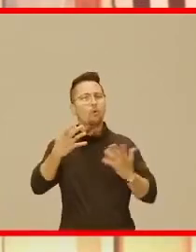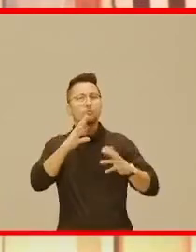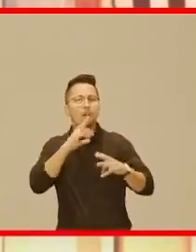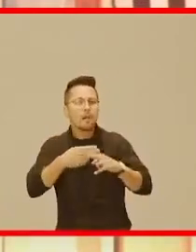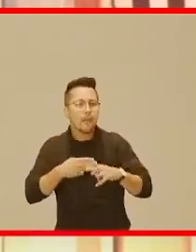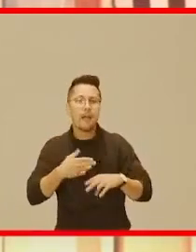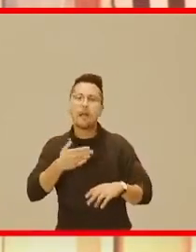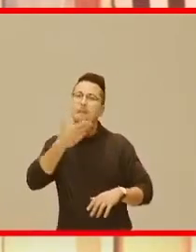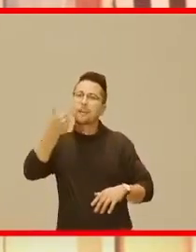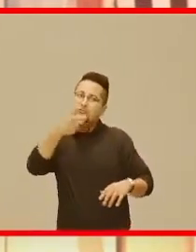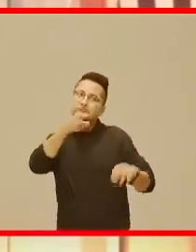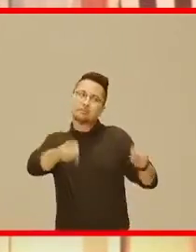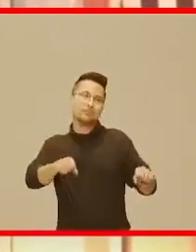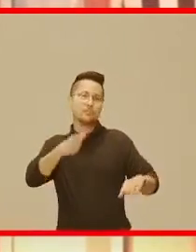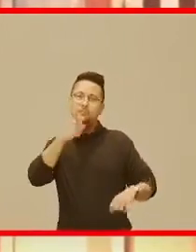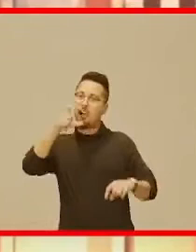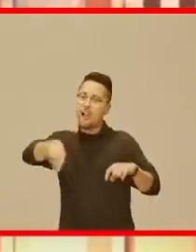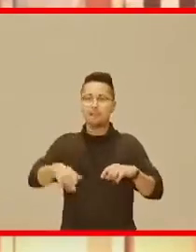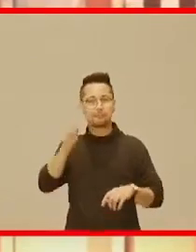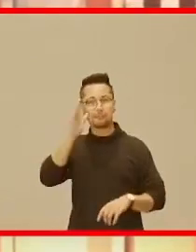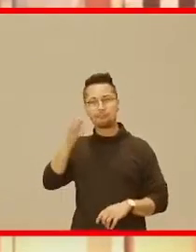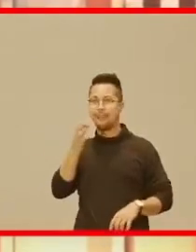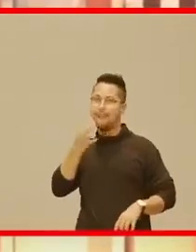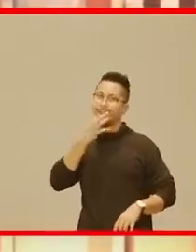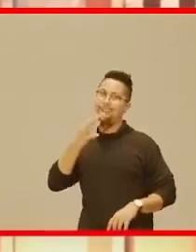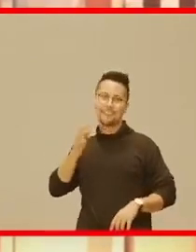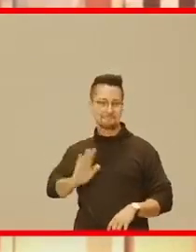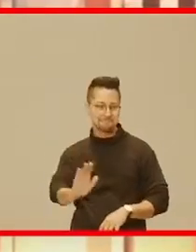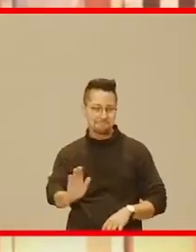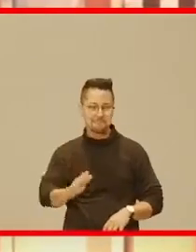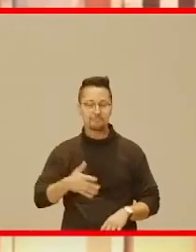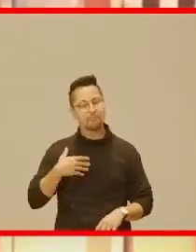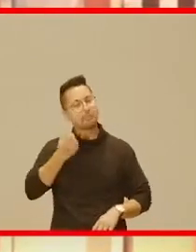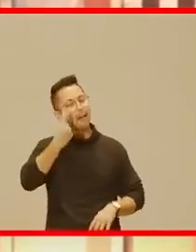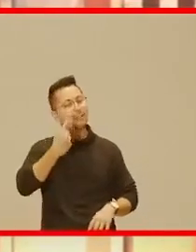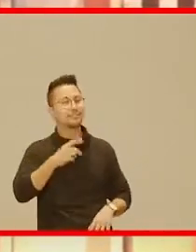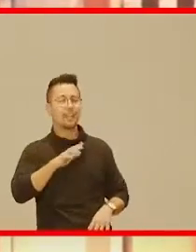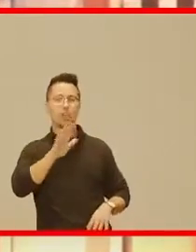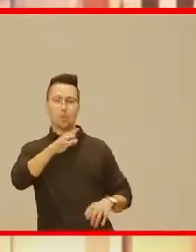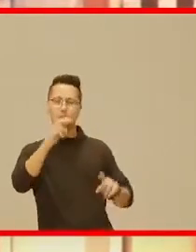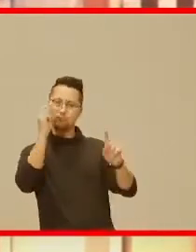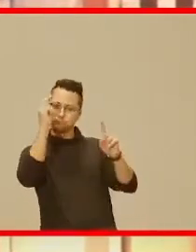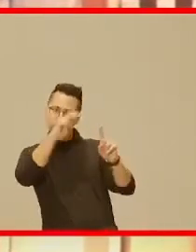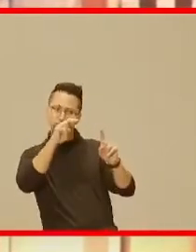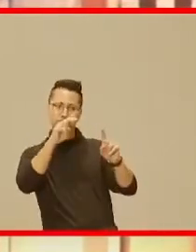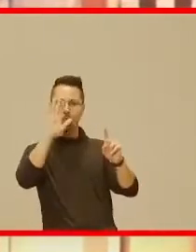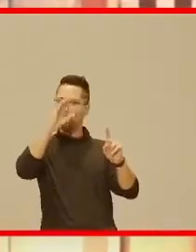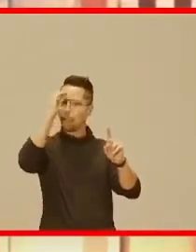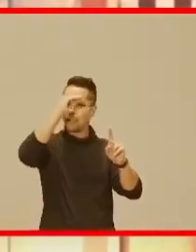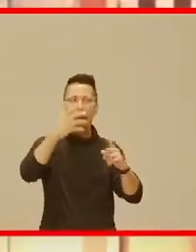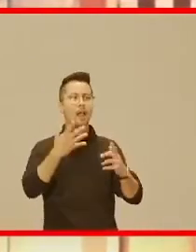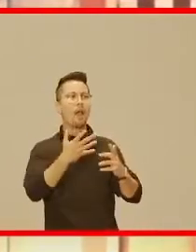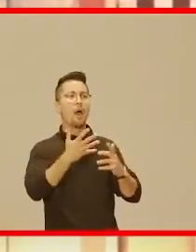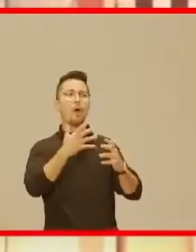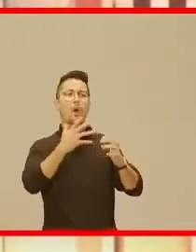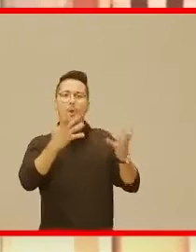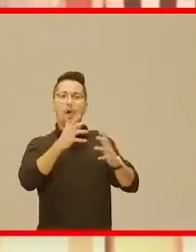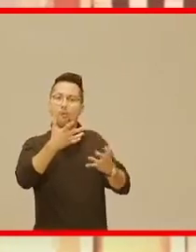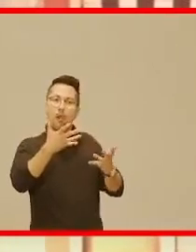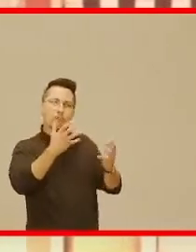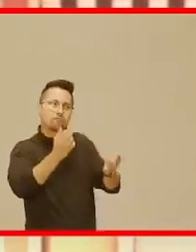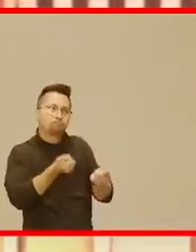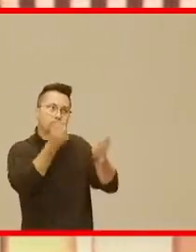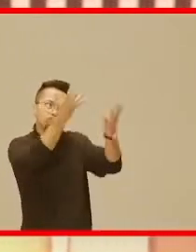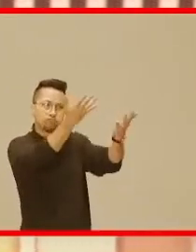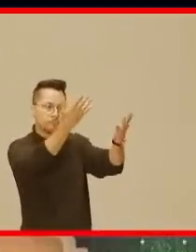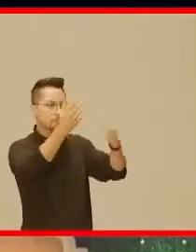an expert in any way, but just understand what the messages that you want to get across and what the information is that you want to get from them. Right,